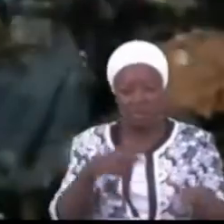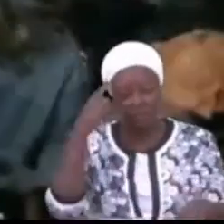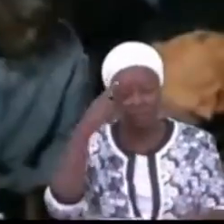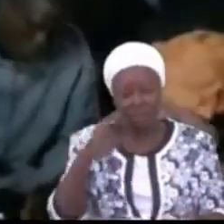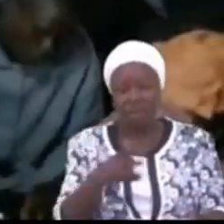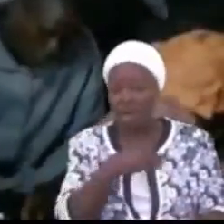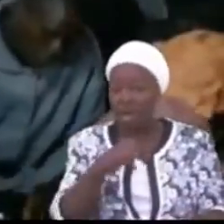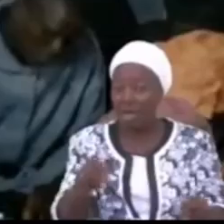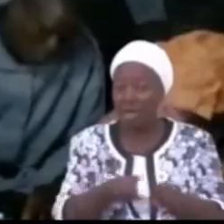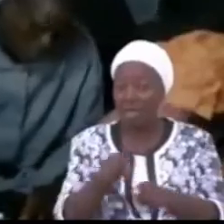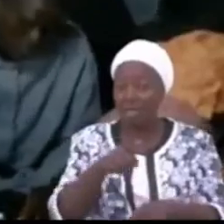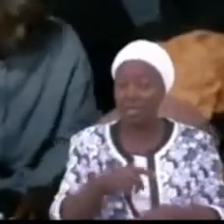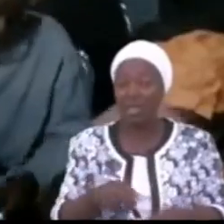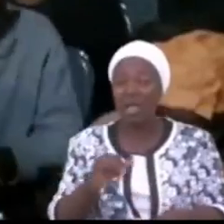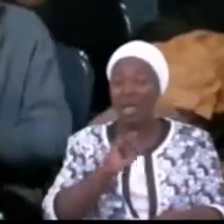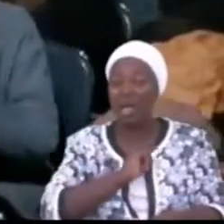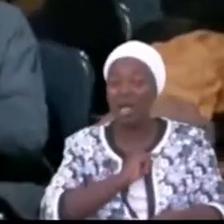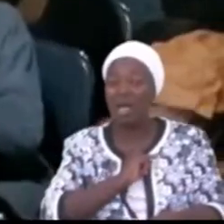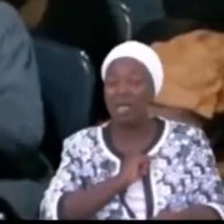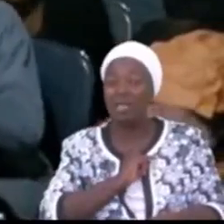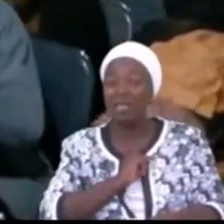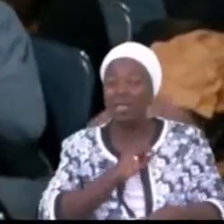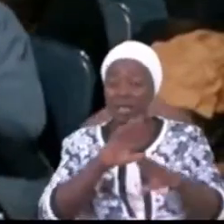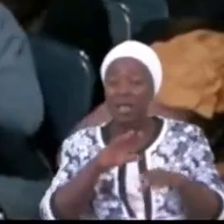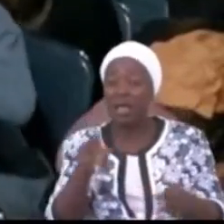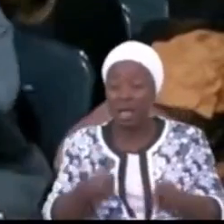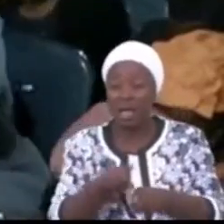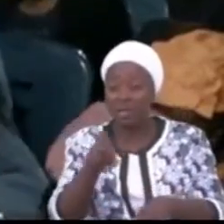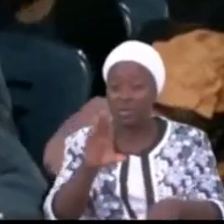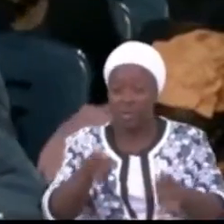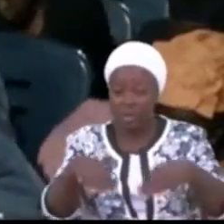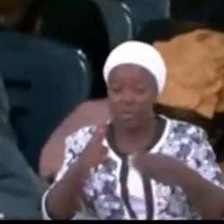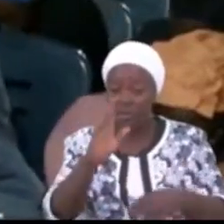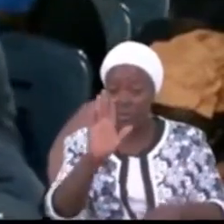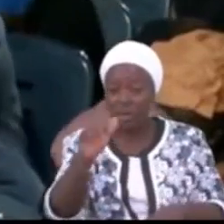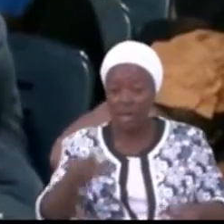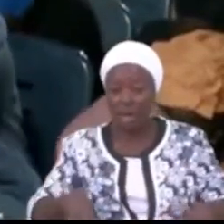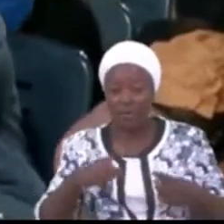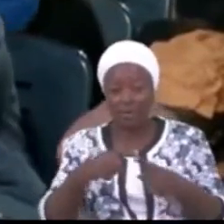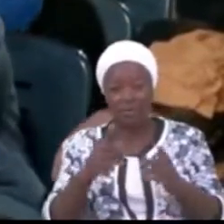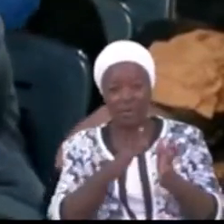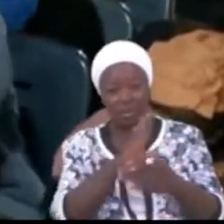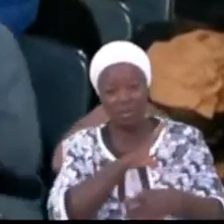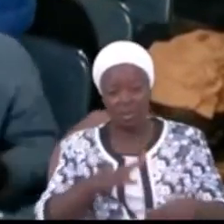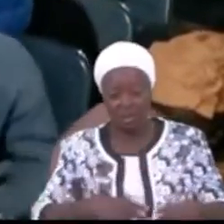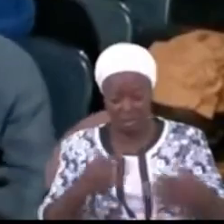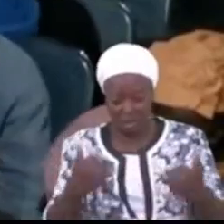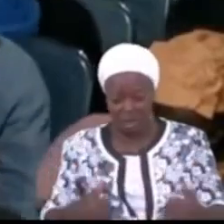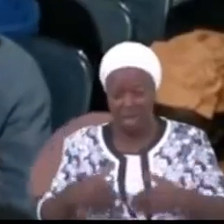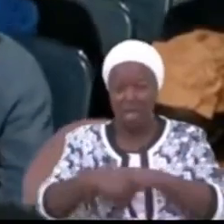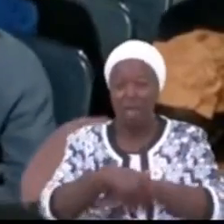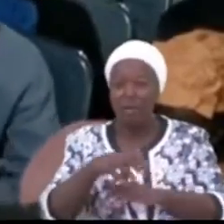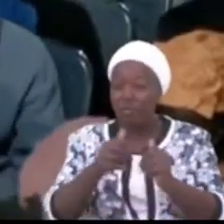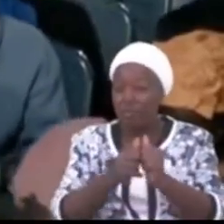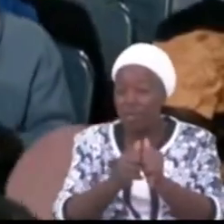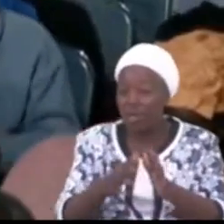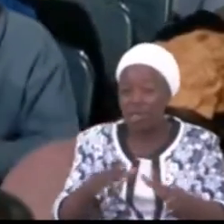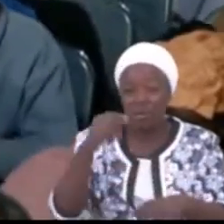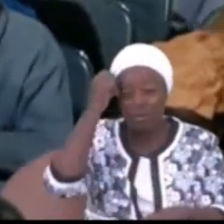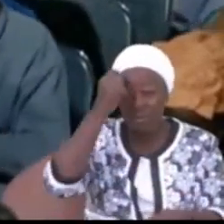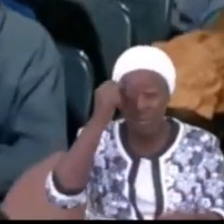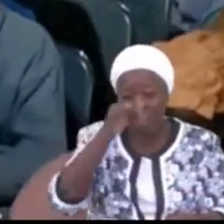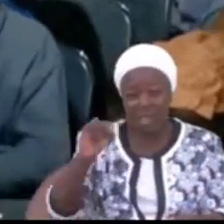are giving your life to Christ tonight, immediately, without conferring with flesh